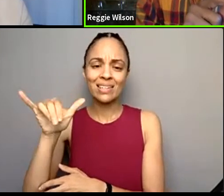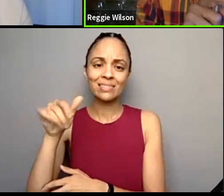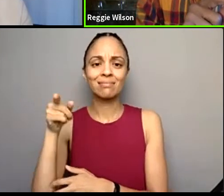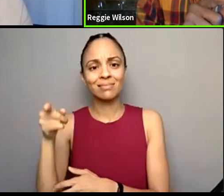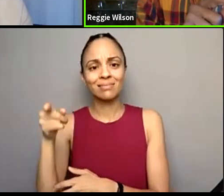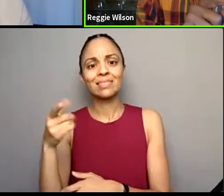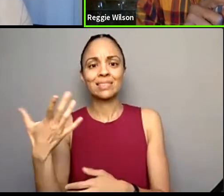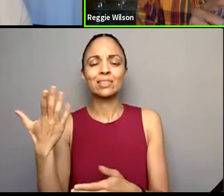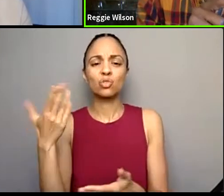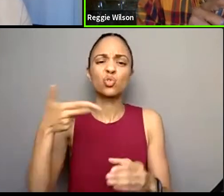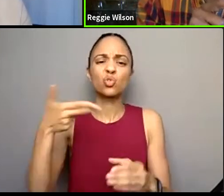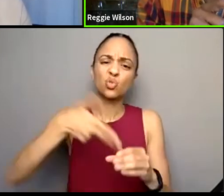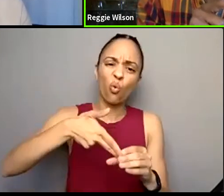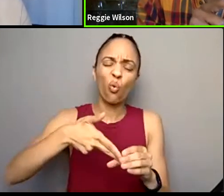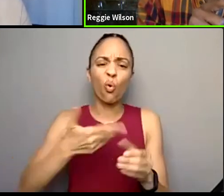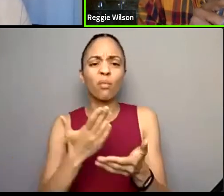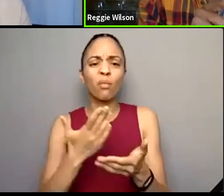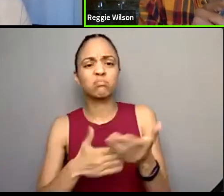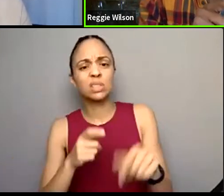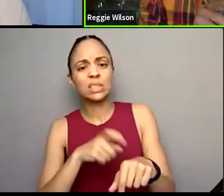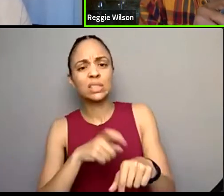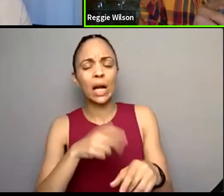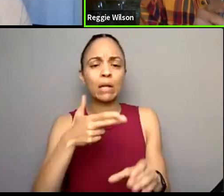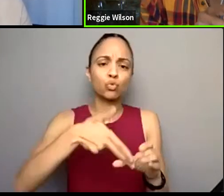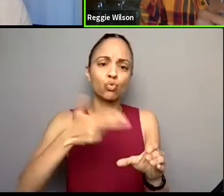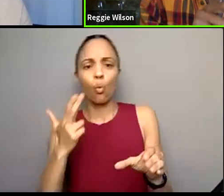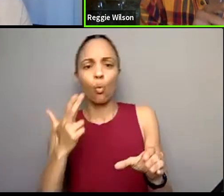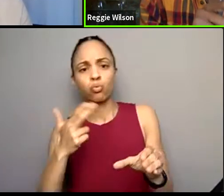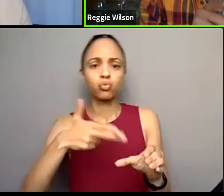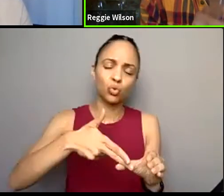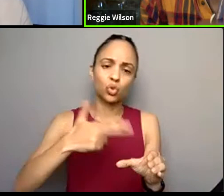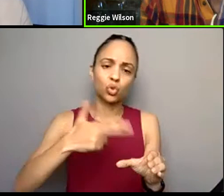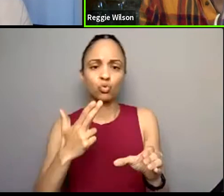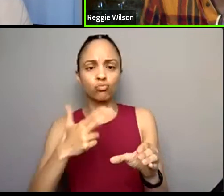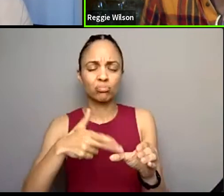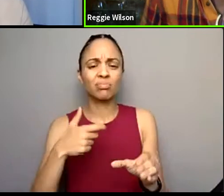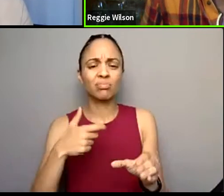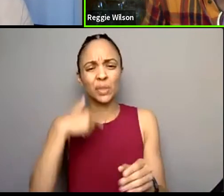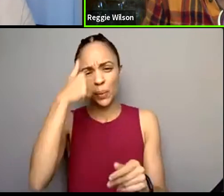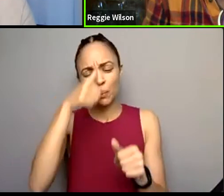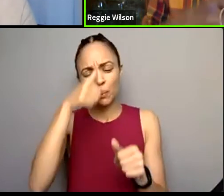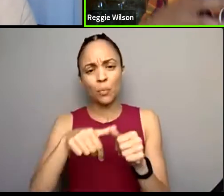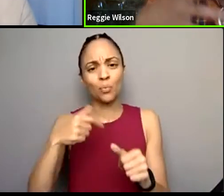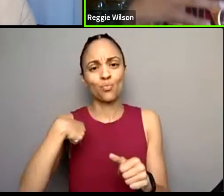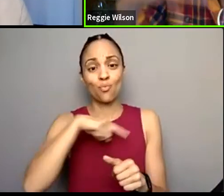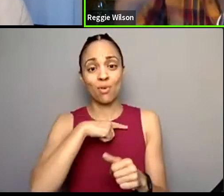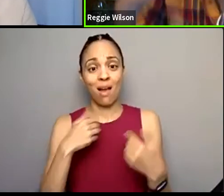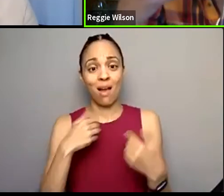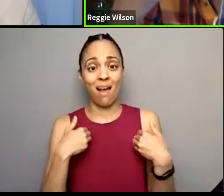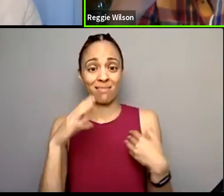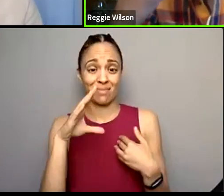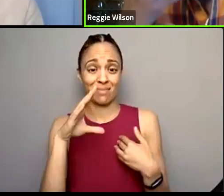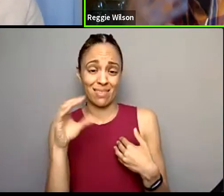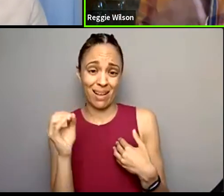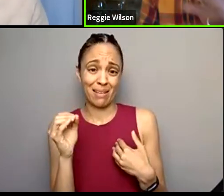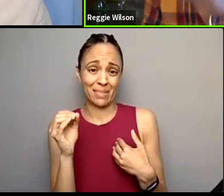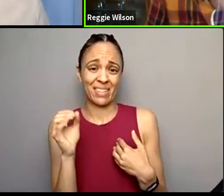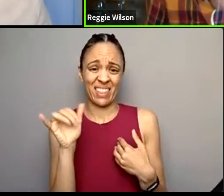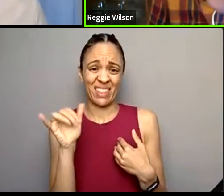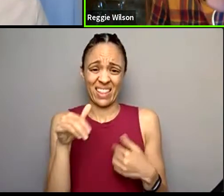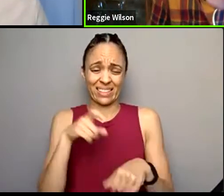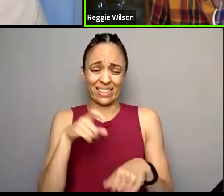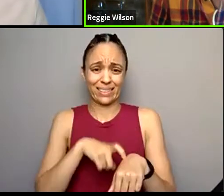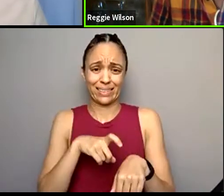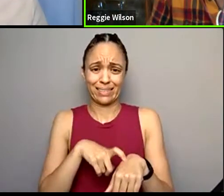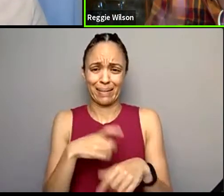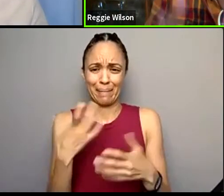for a while there was this idea that I had to call company members at large, which had nothing to do